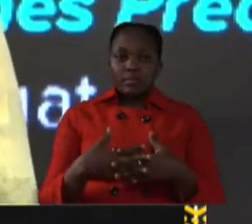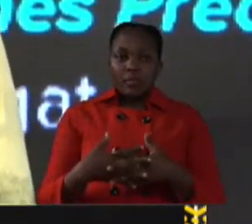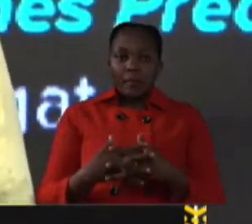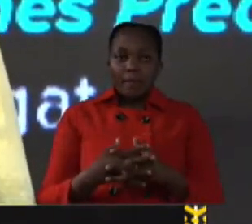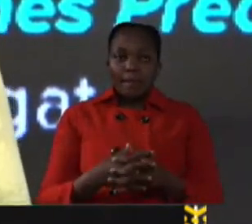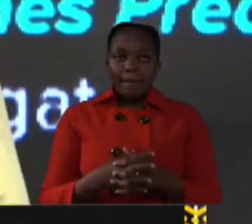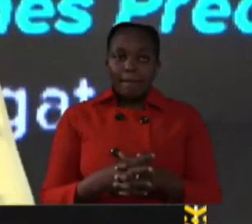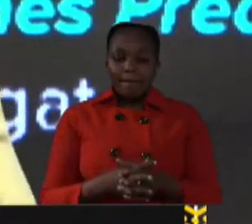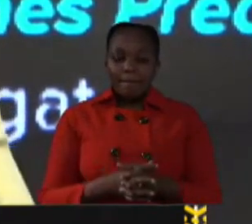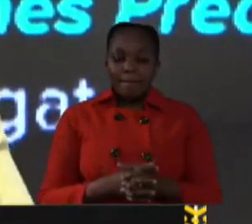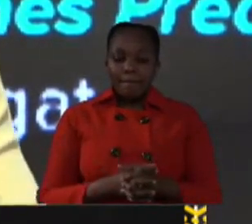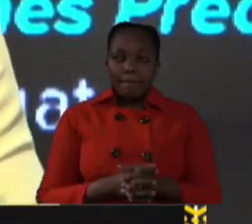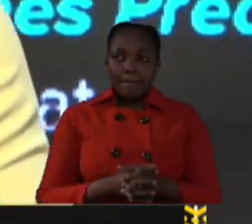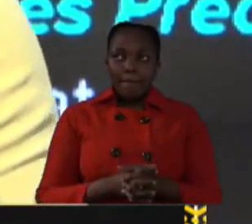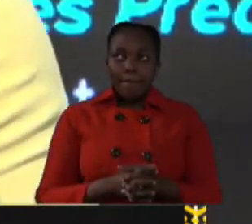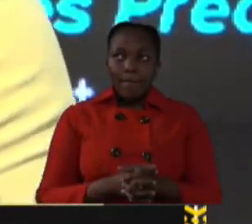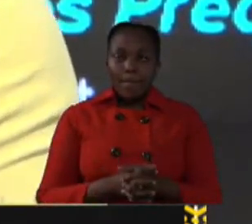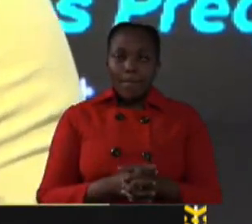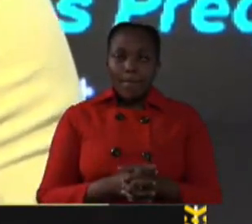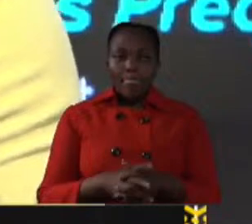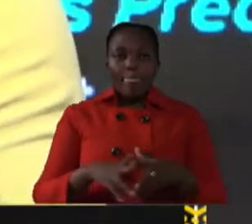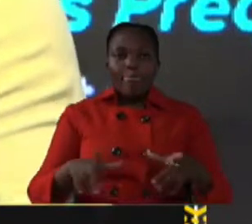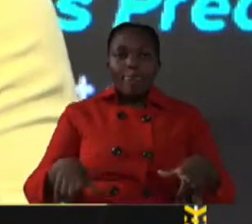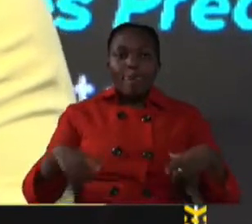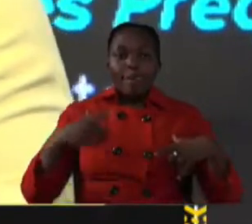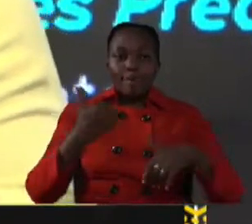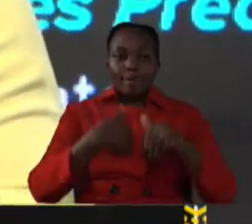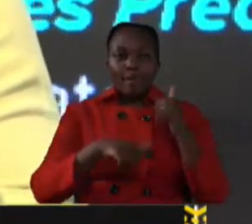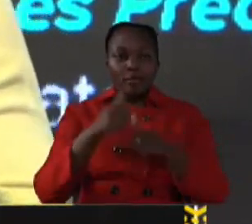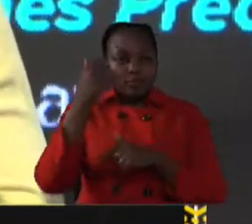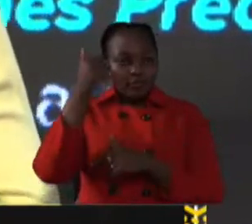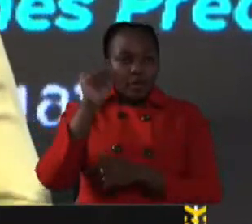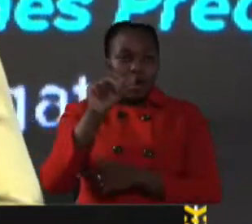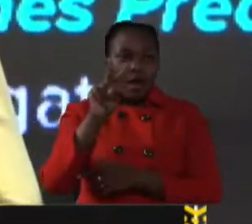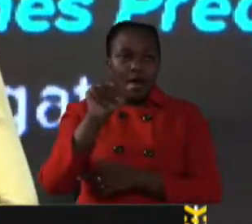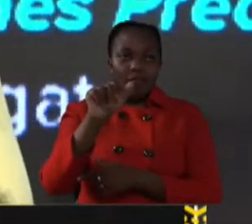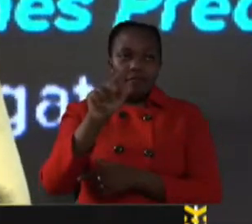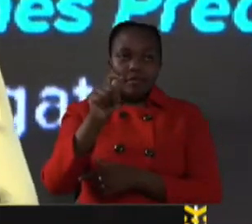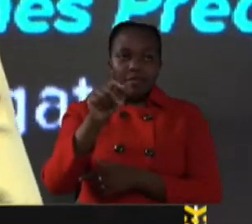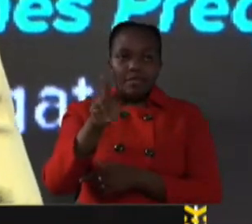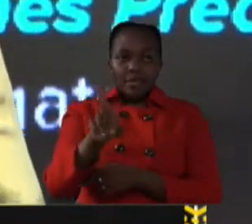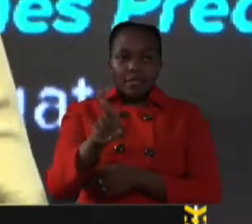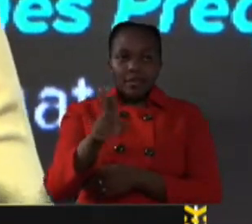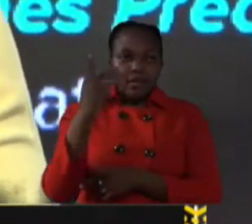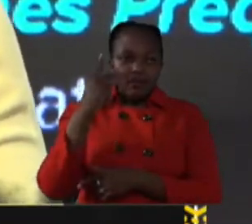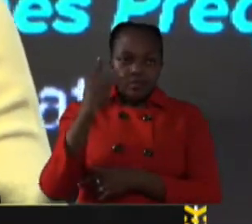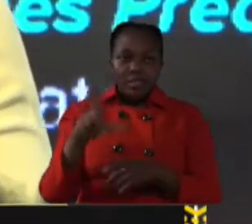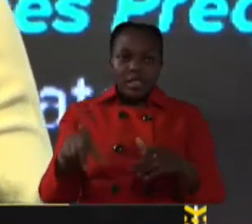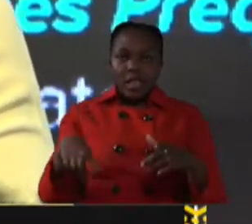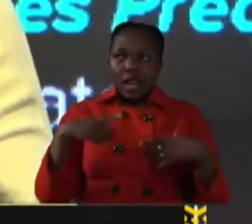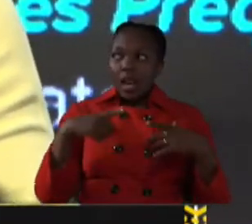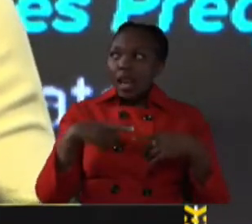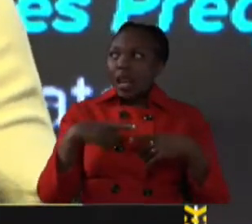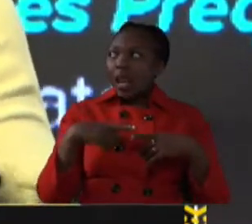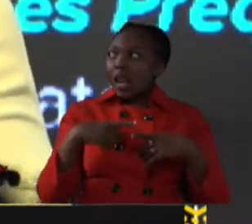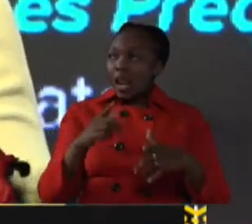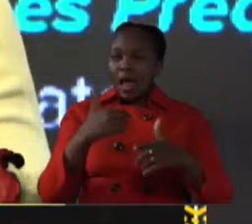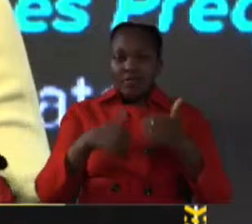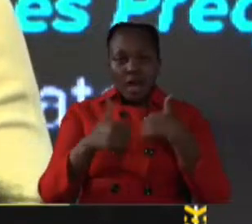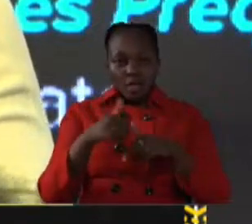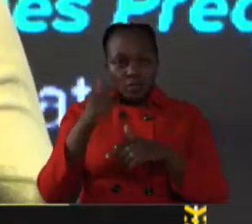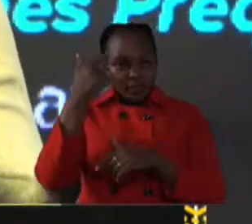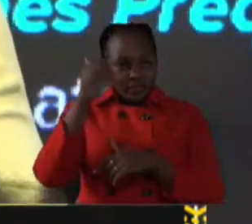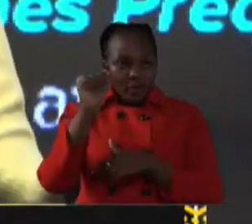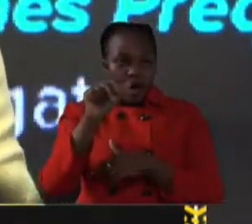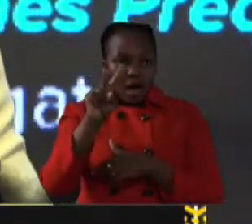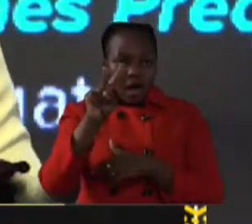Avatar, the live action for Avatar, The Last Airbender. How many of us have seen the live action for Avatar, The Last Airbender? Oh my God,